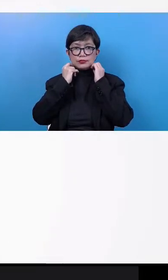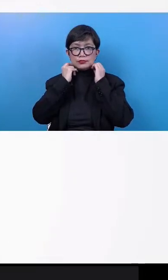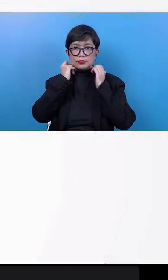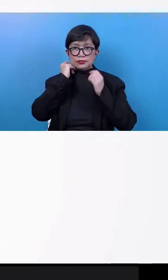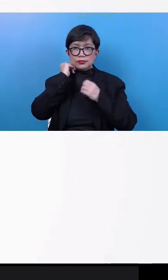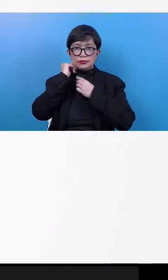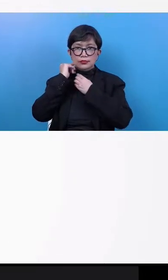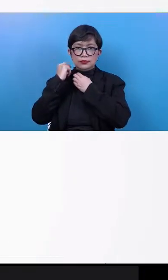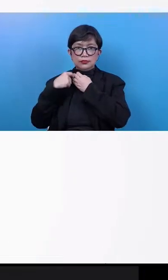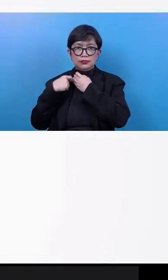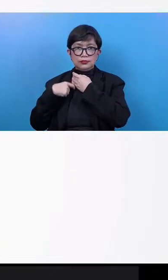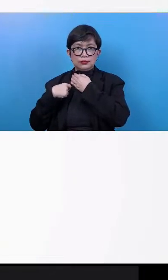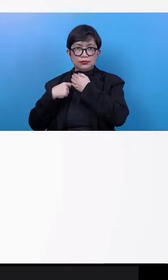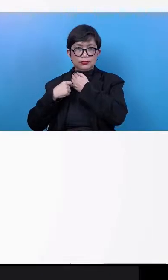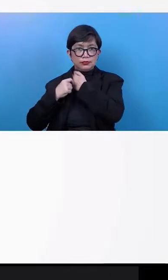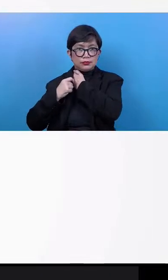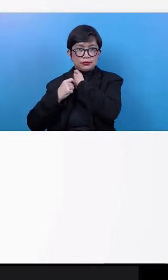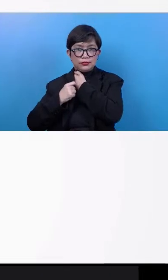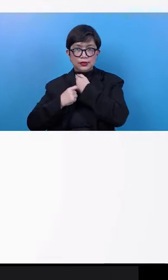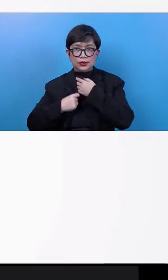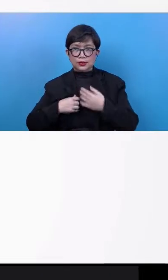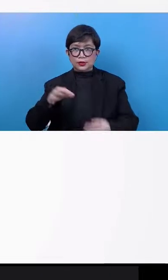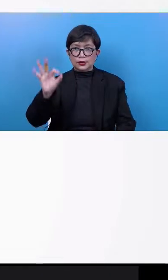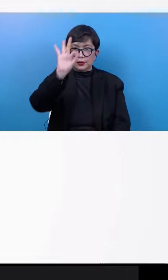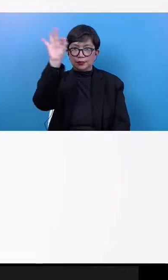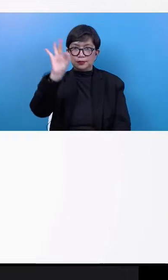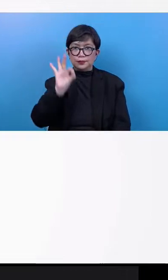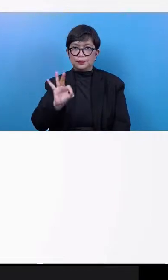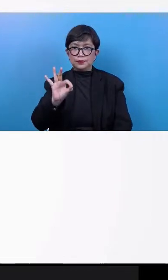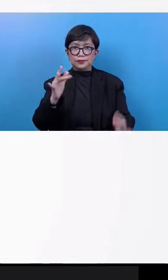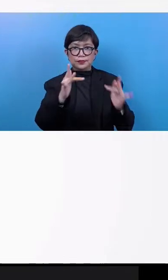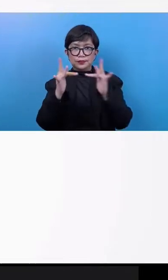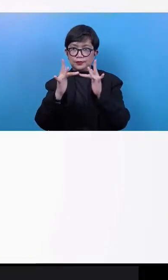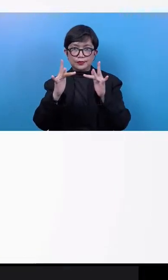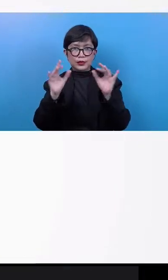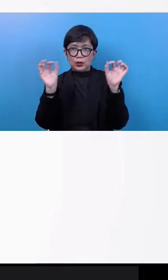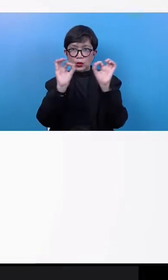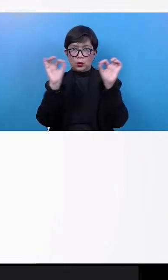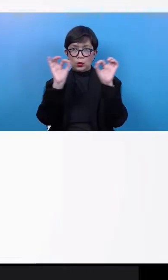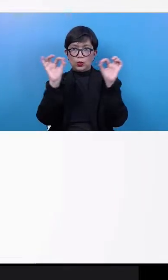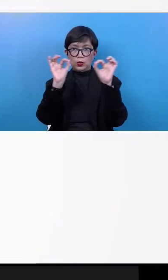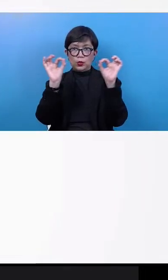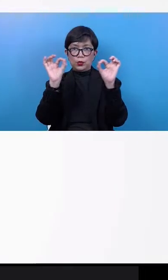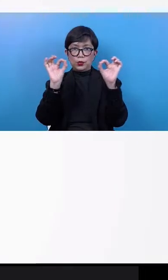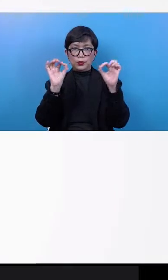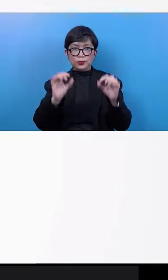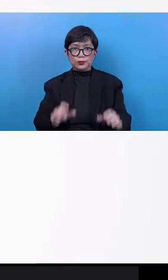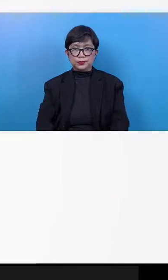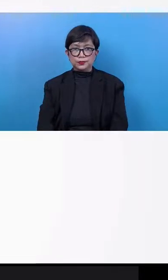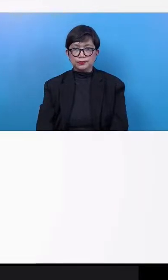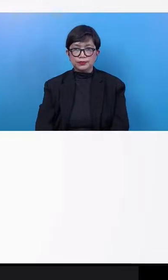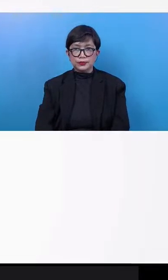Okay. There are no questions online as well. I have not seen any questions online.